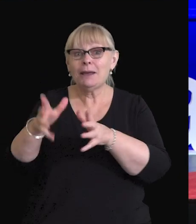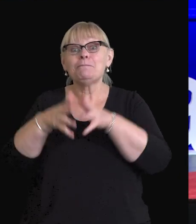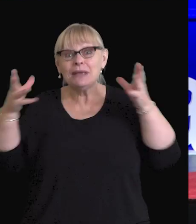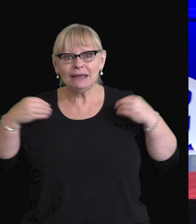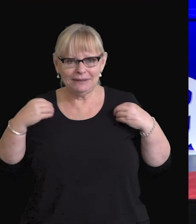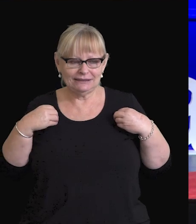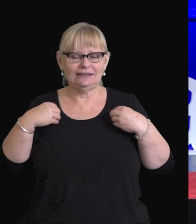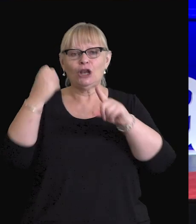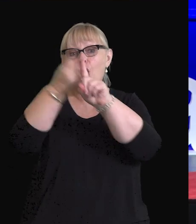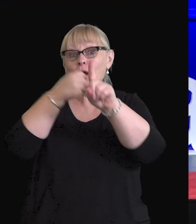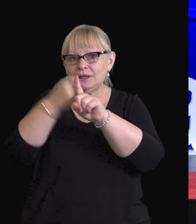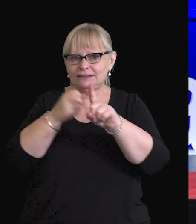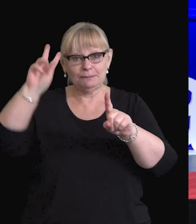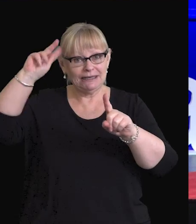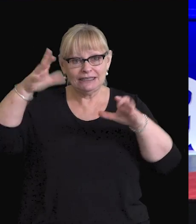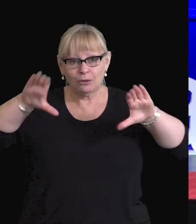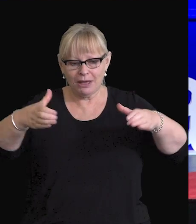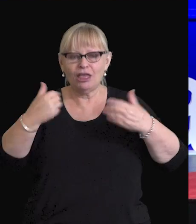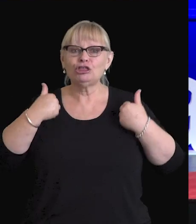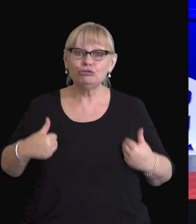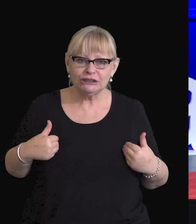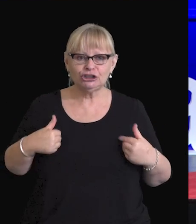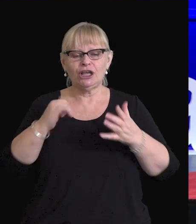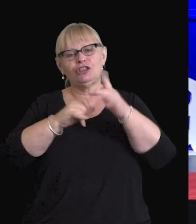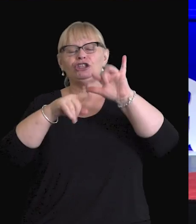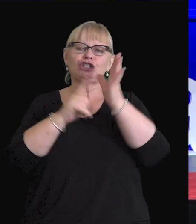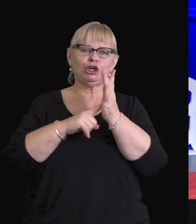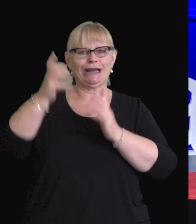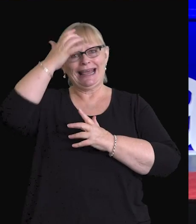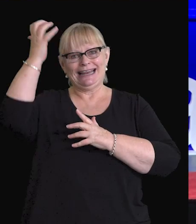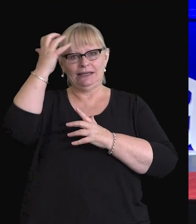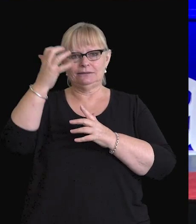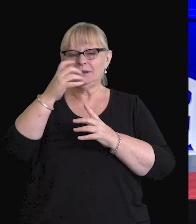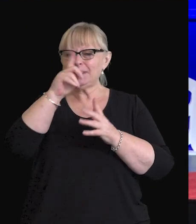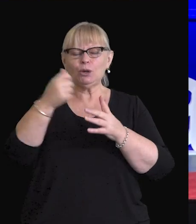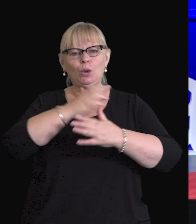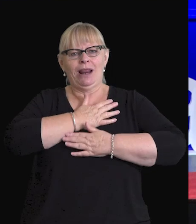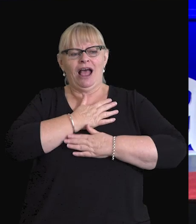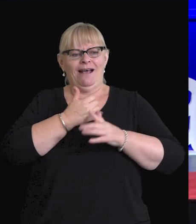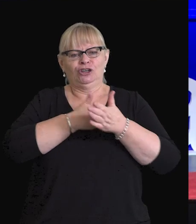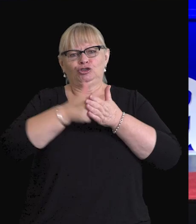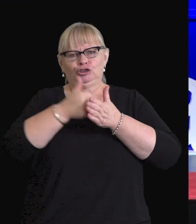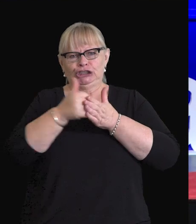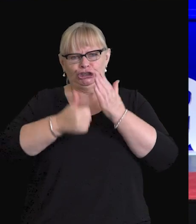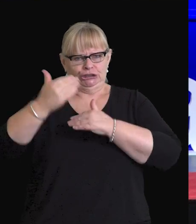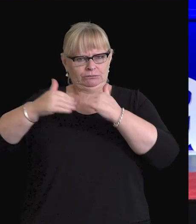business, lobbyists, political parties, the wealthy, the social elite, traditionalists.